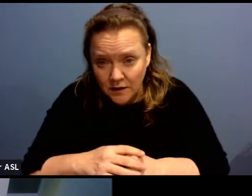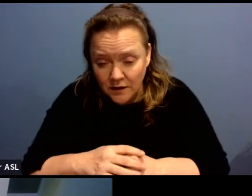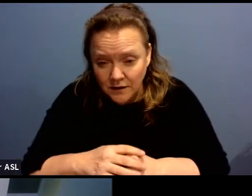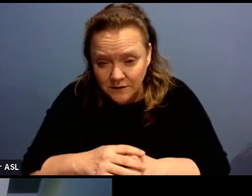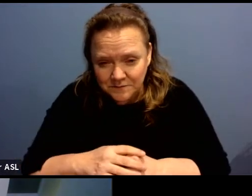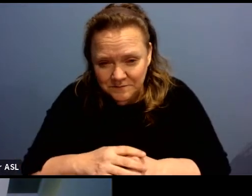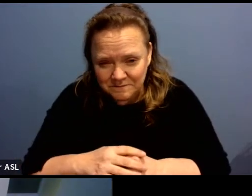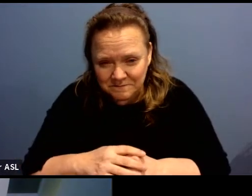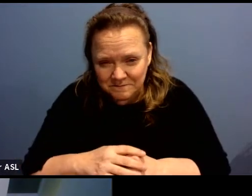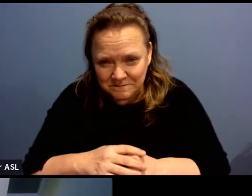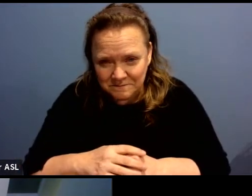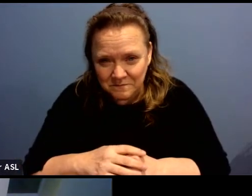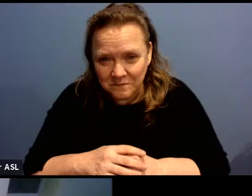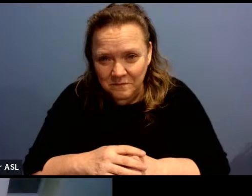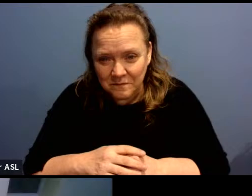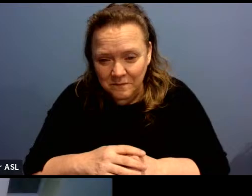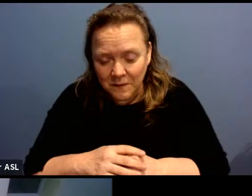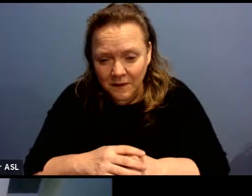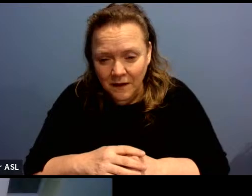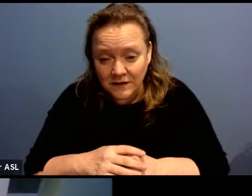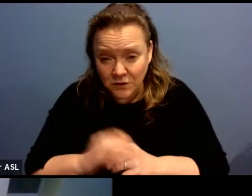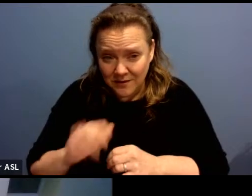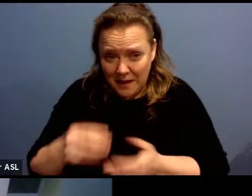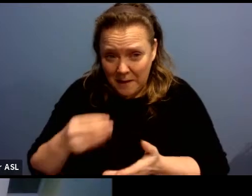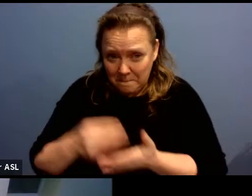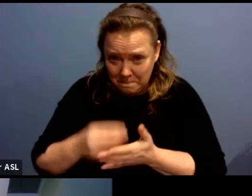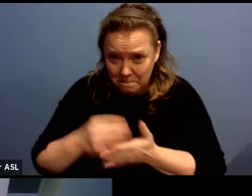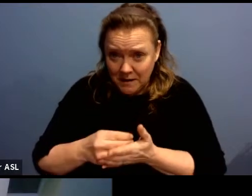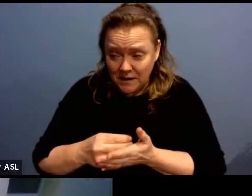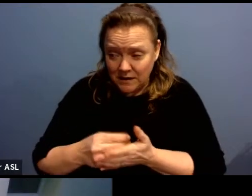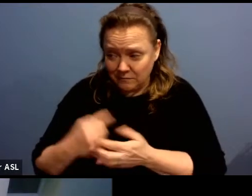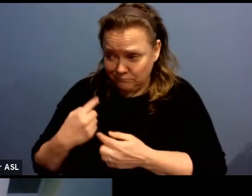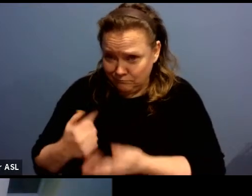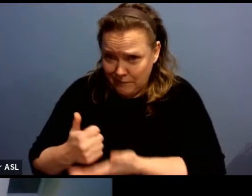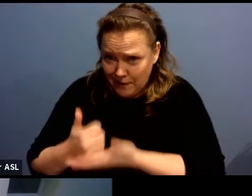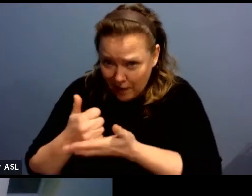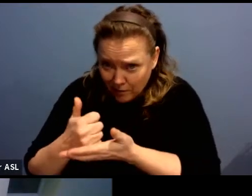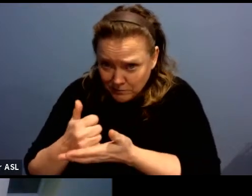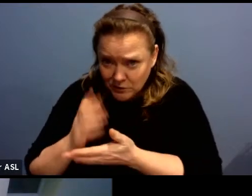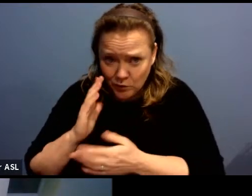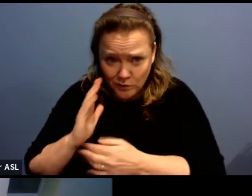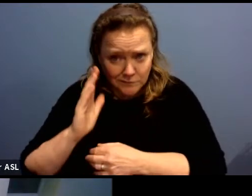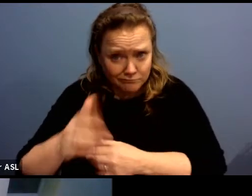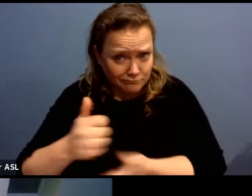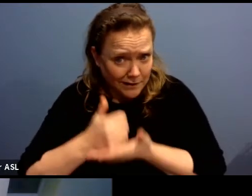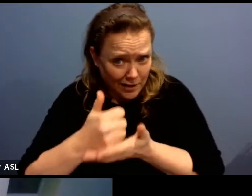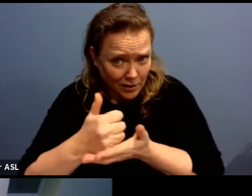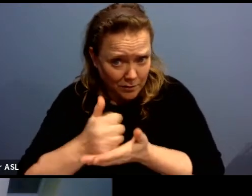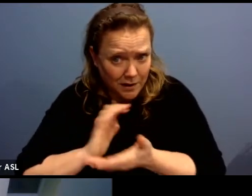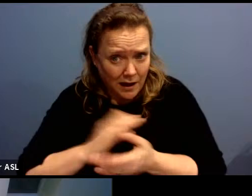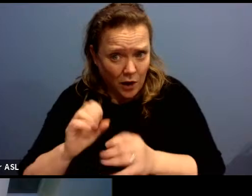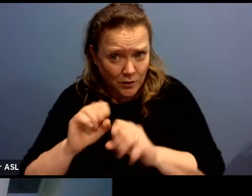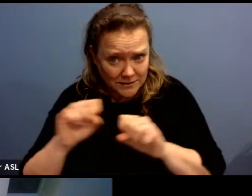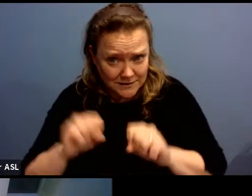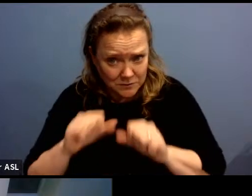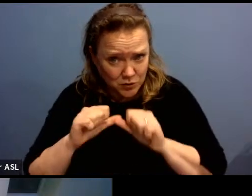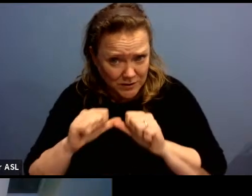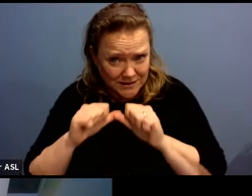jurisdictions, and these funds have helped and will continue to help our system running in the